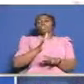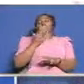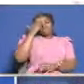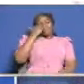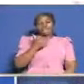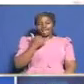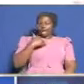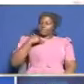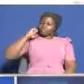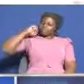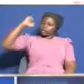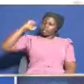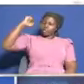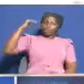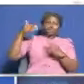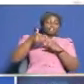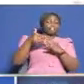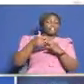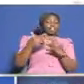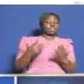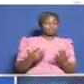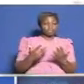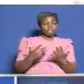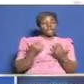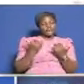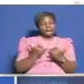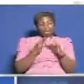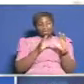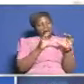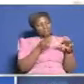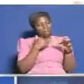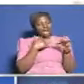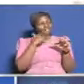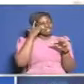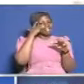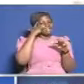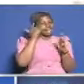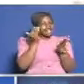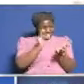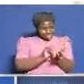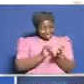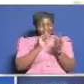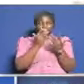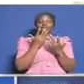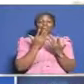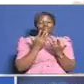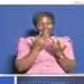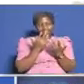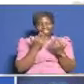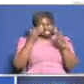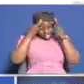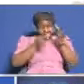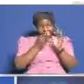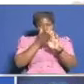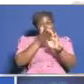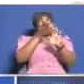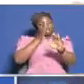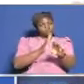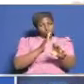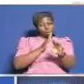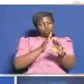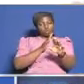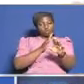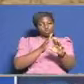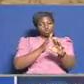to political interference. The firm has, however, reconsidered its decision to withdraw her bid to lease Mumias